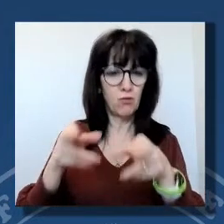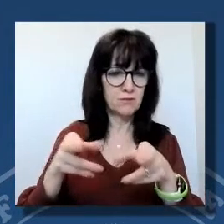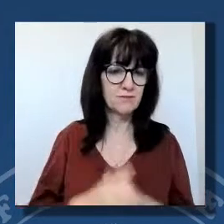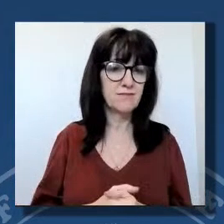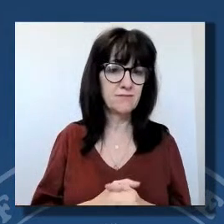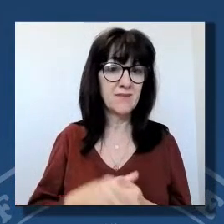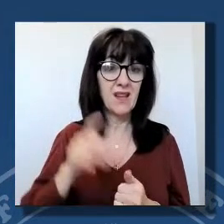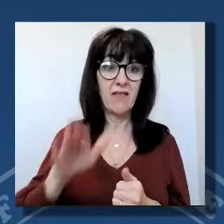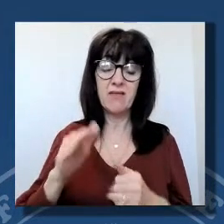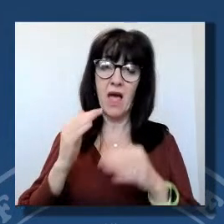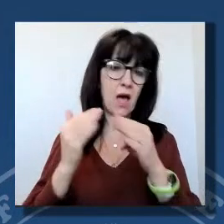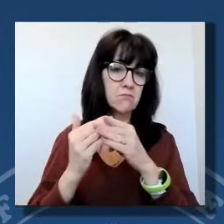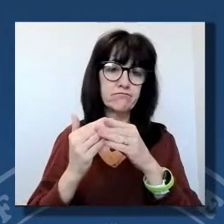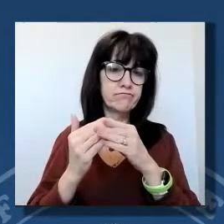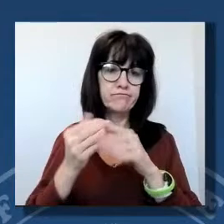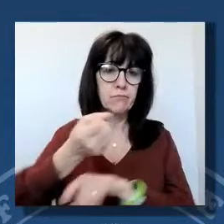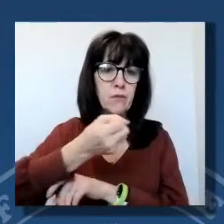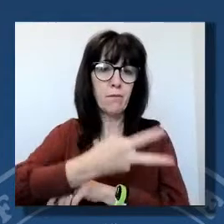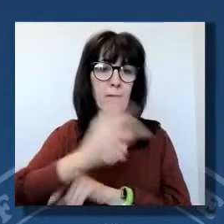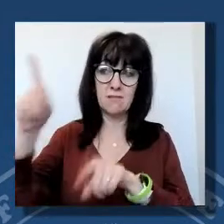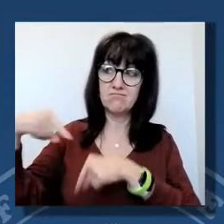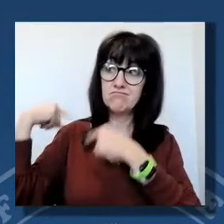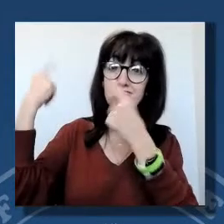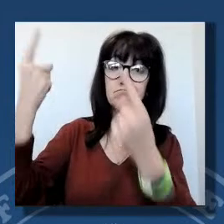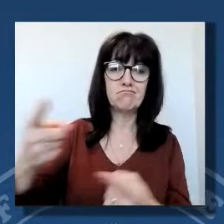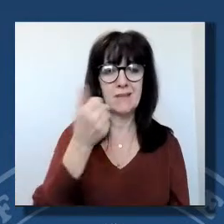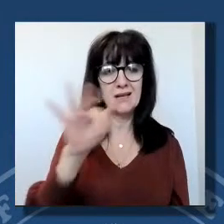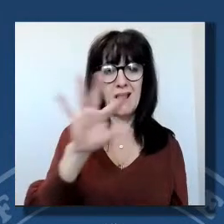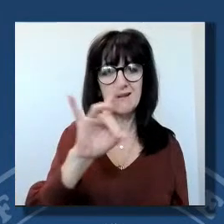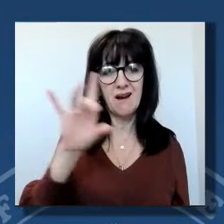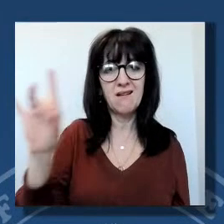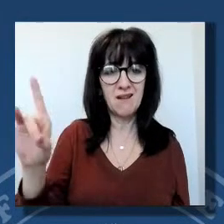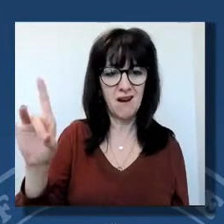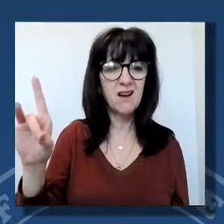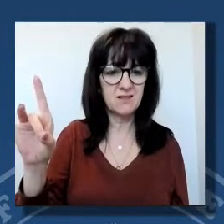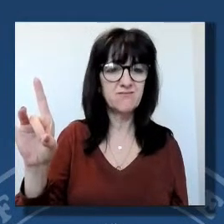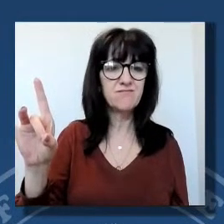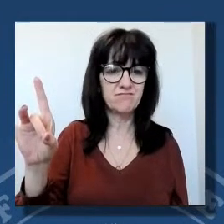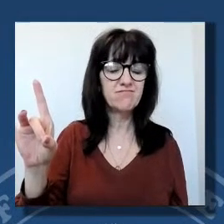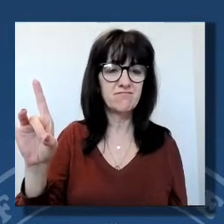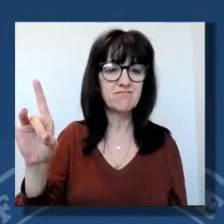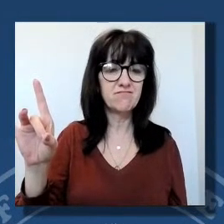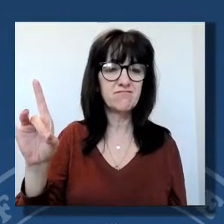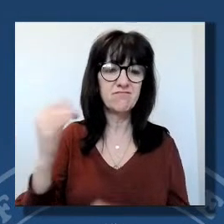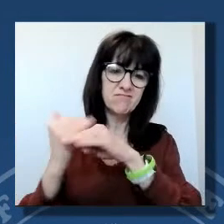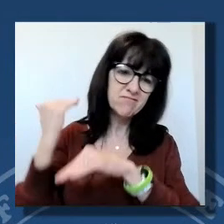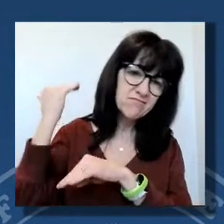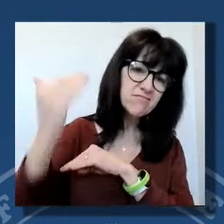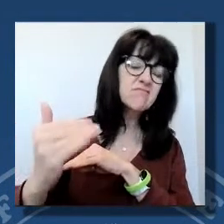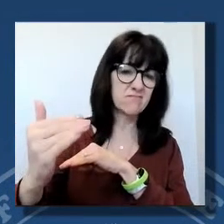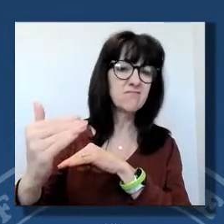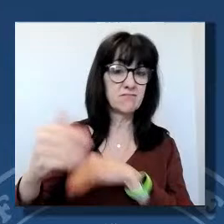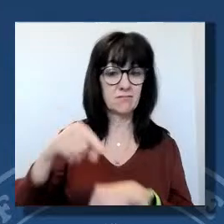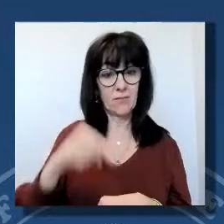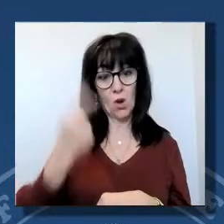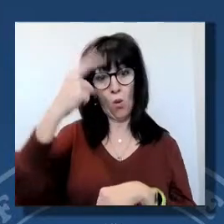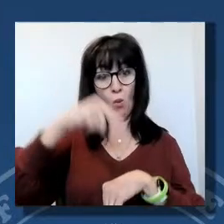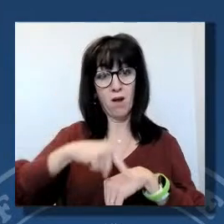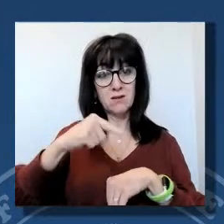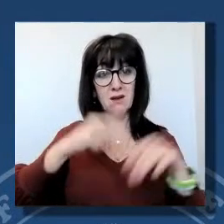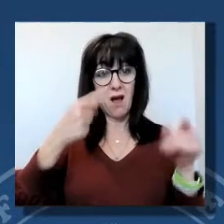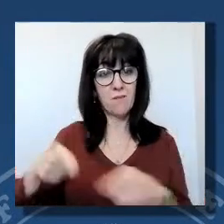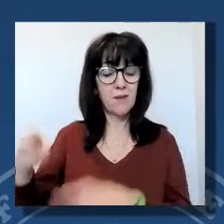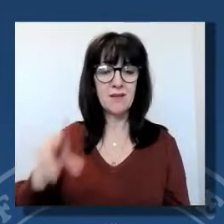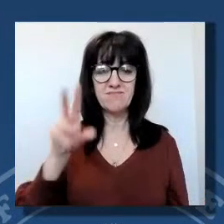which was set in 1988. This is not just a one-year anomaly. The number of roadway fatalities and serious